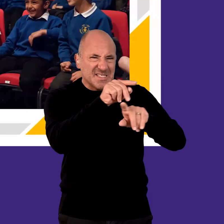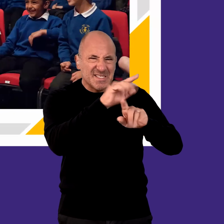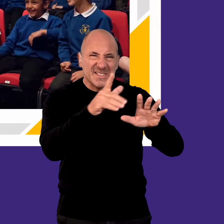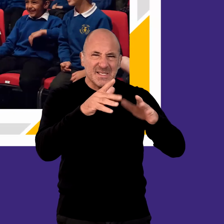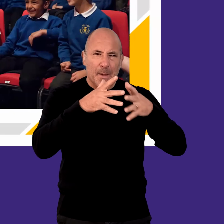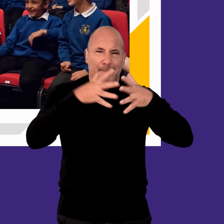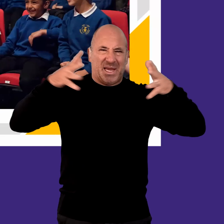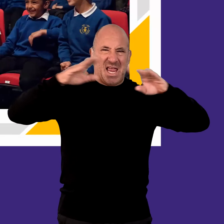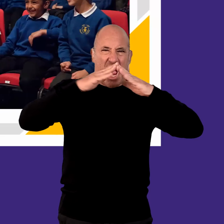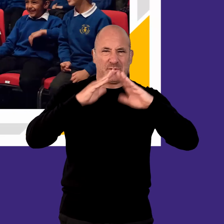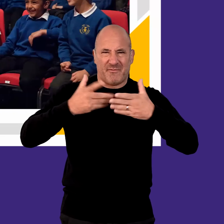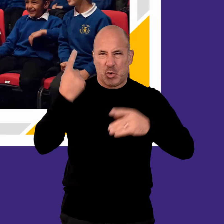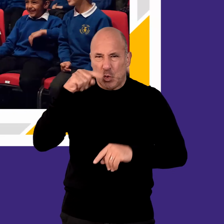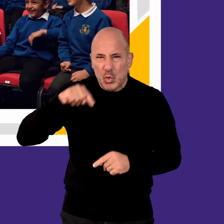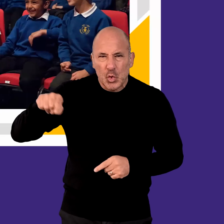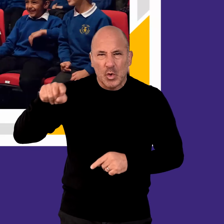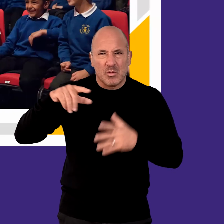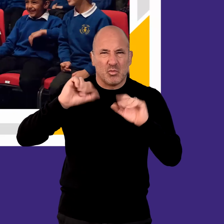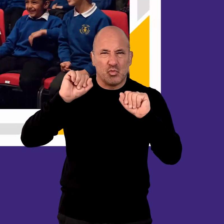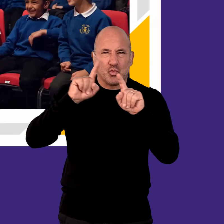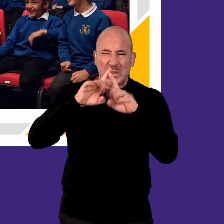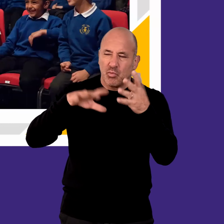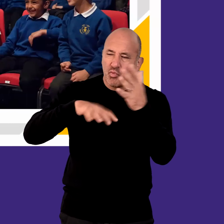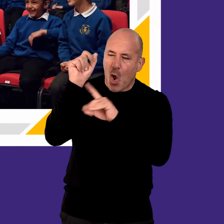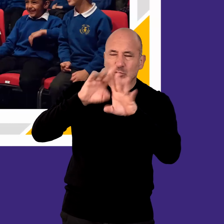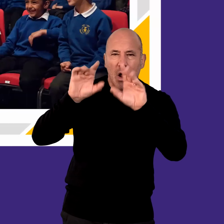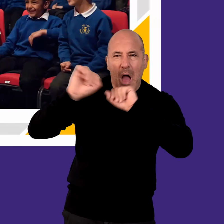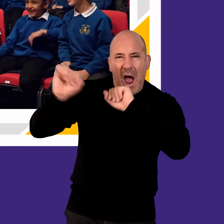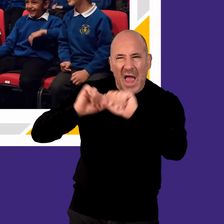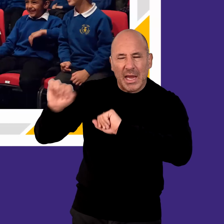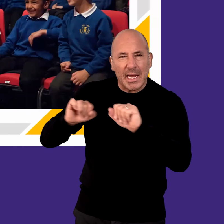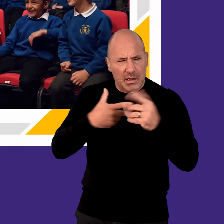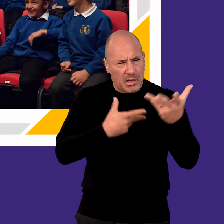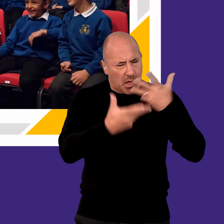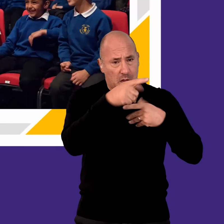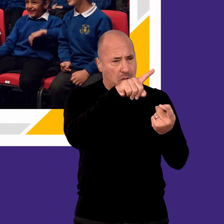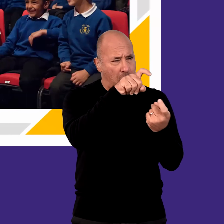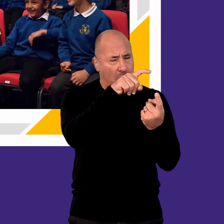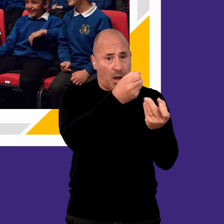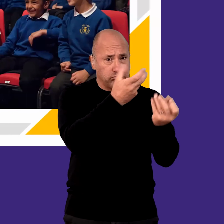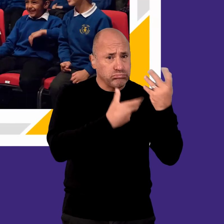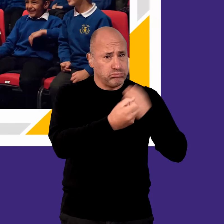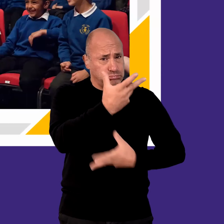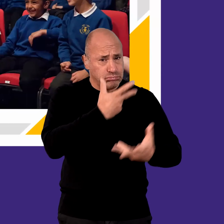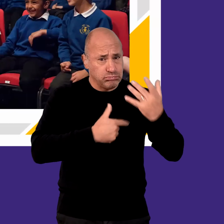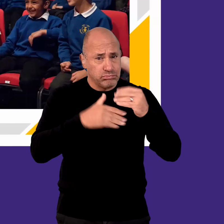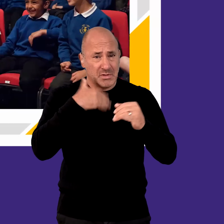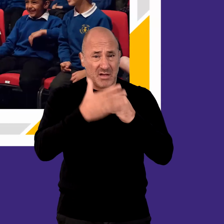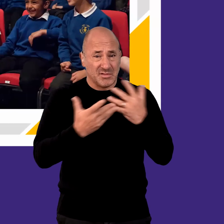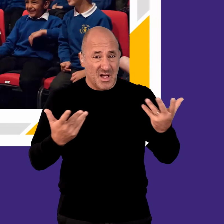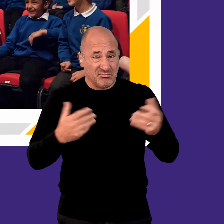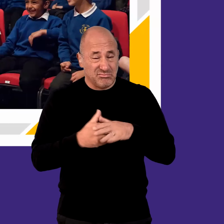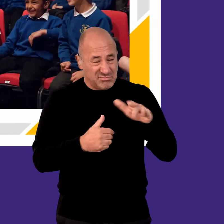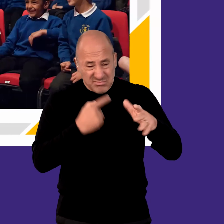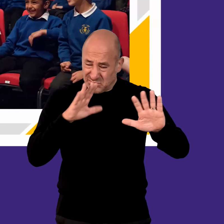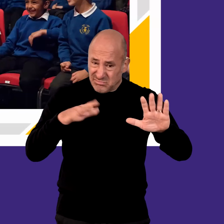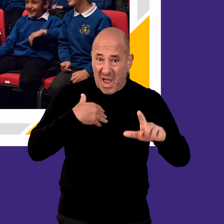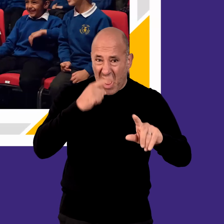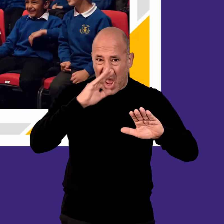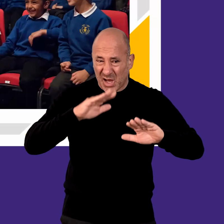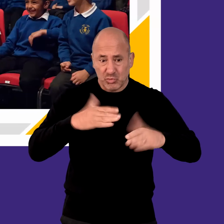to me. I just wanted to pick his brains about who the, you know, the big housing providers were, what the kind of culture was in each of the